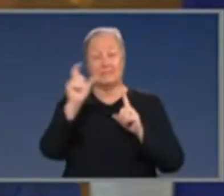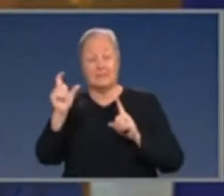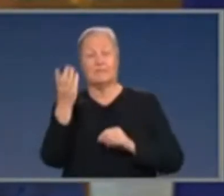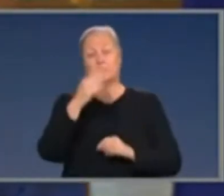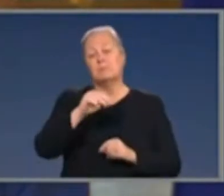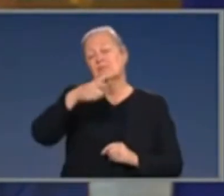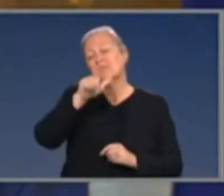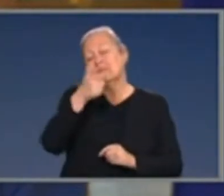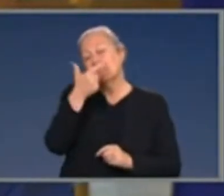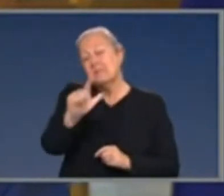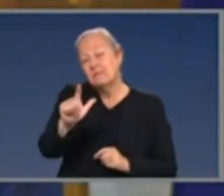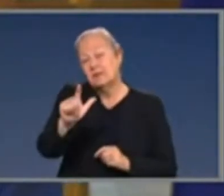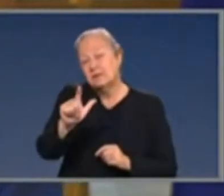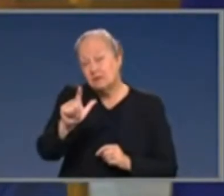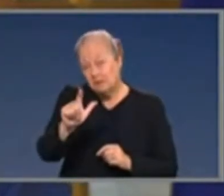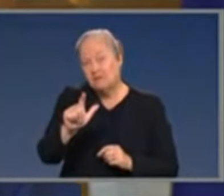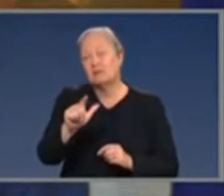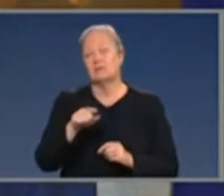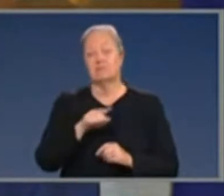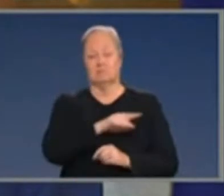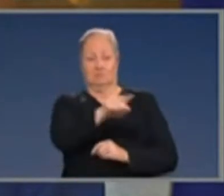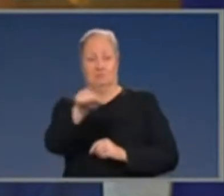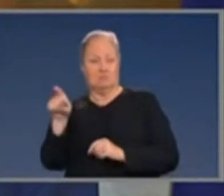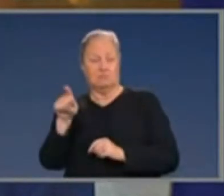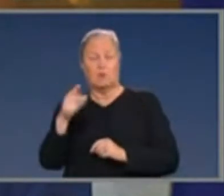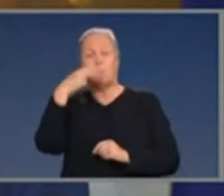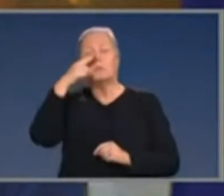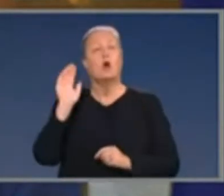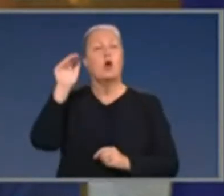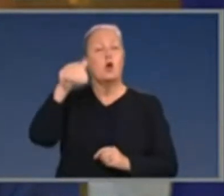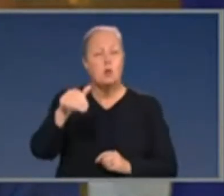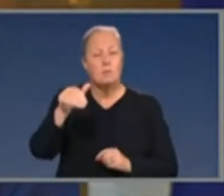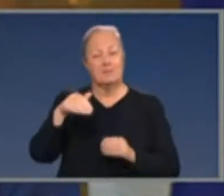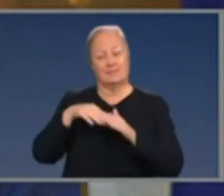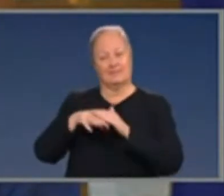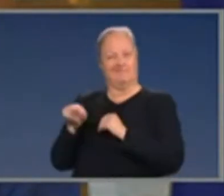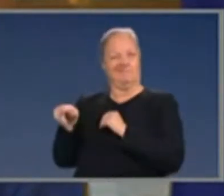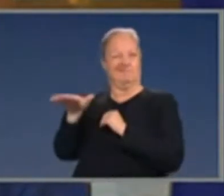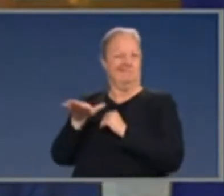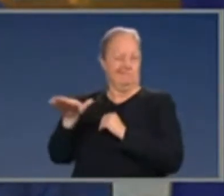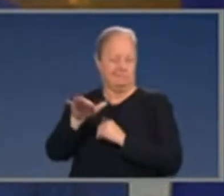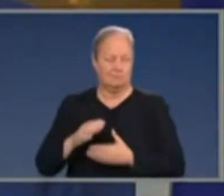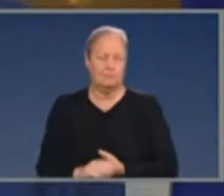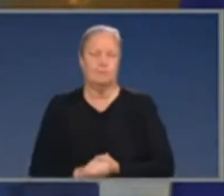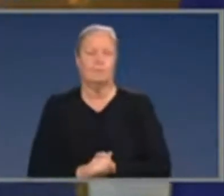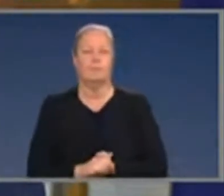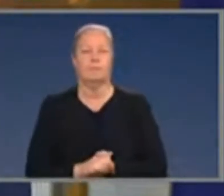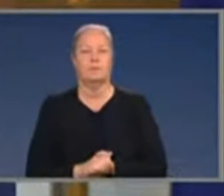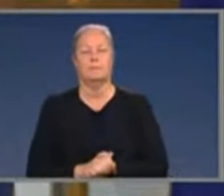770 thereabouts residential aged care facilities in that state. And given that